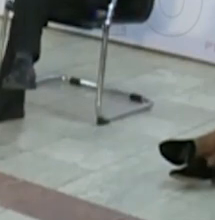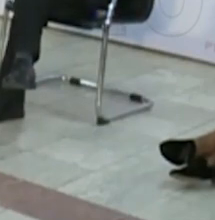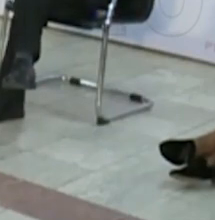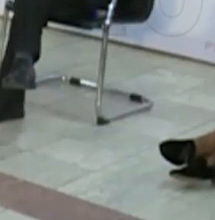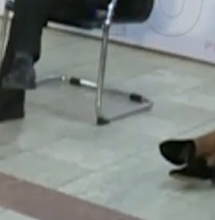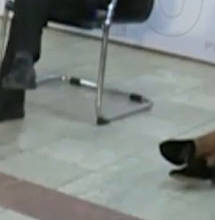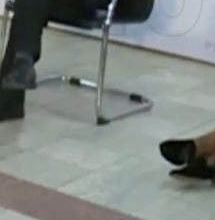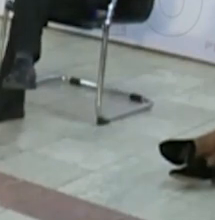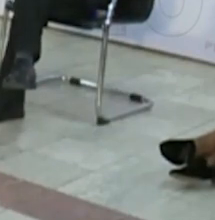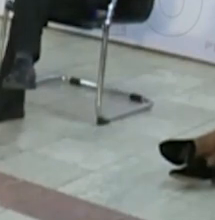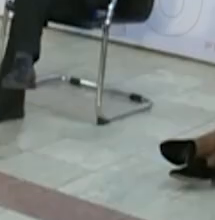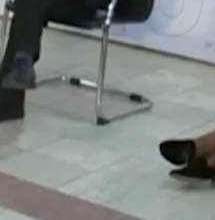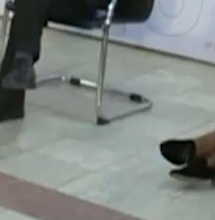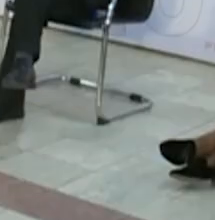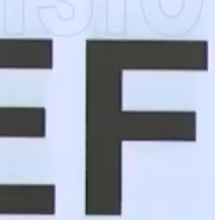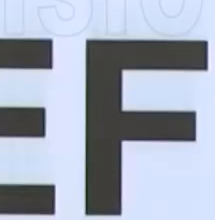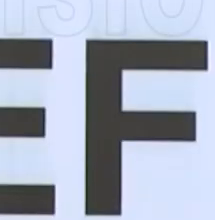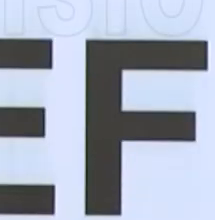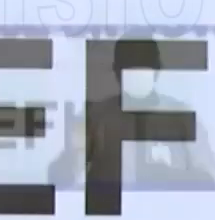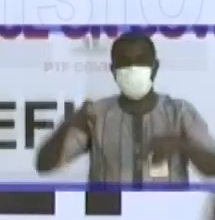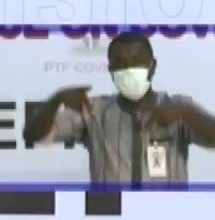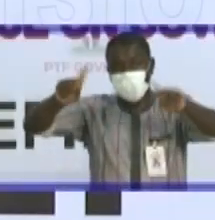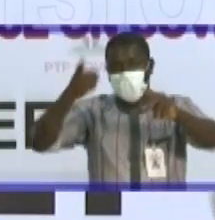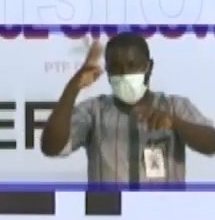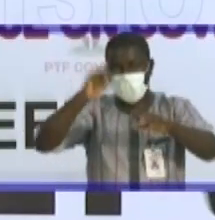them? 2 weeks ago, the